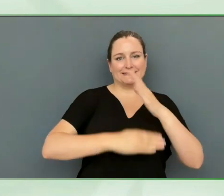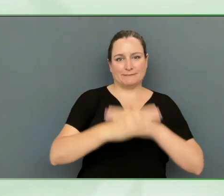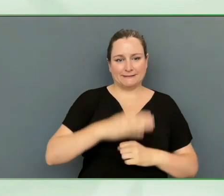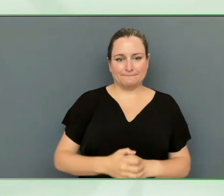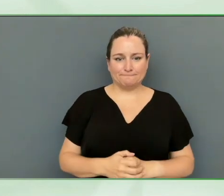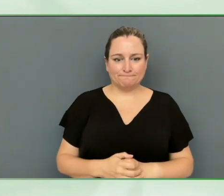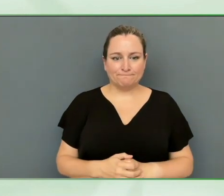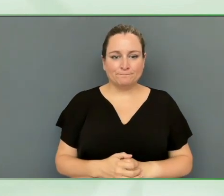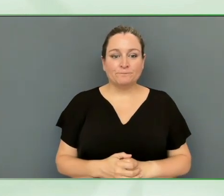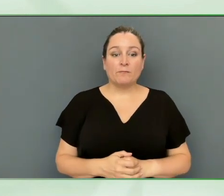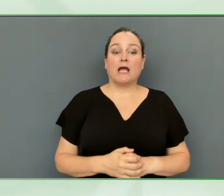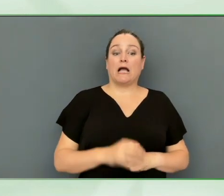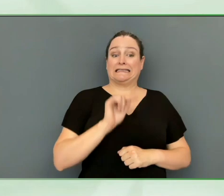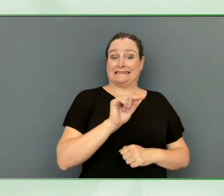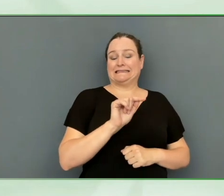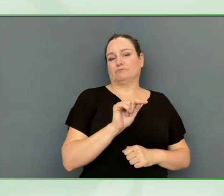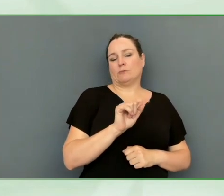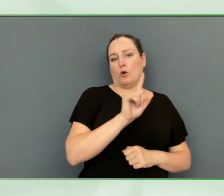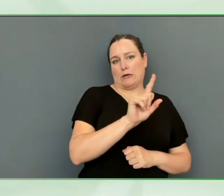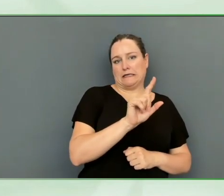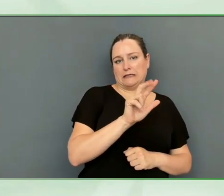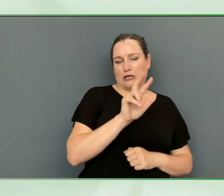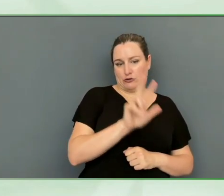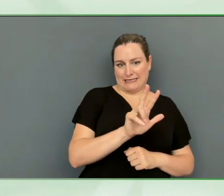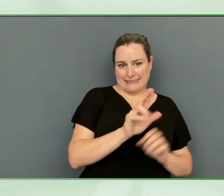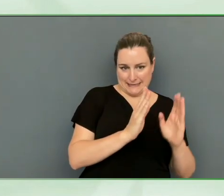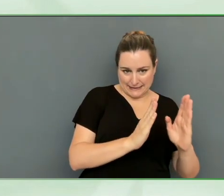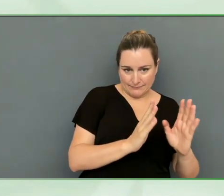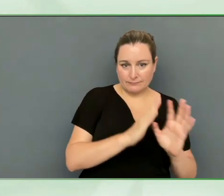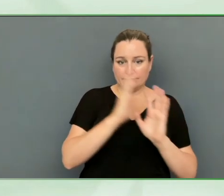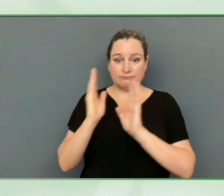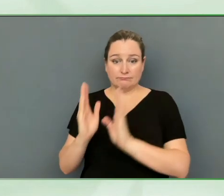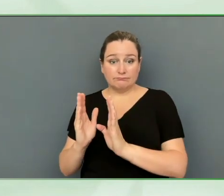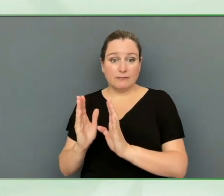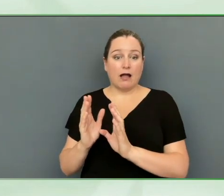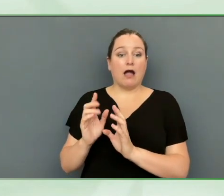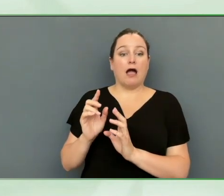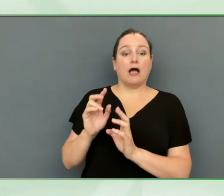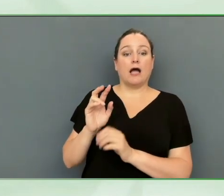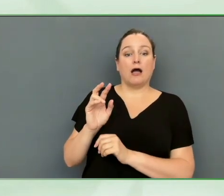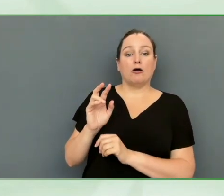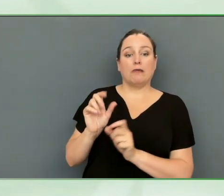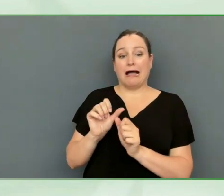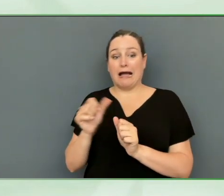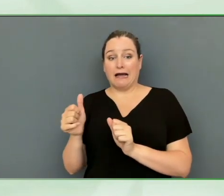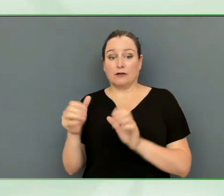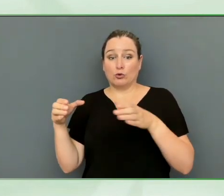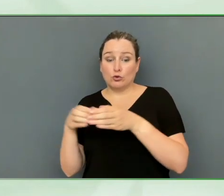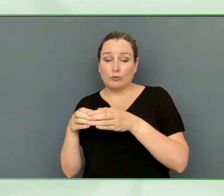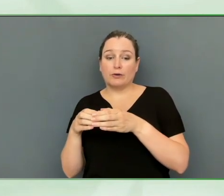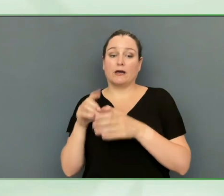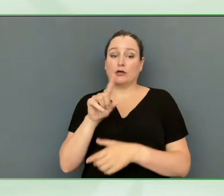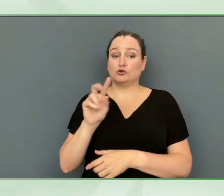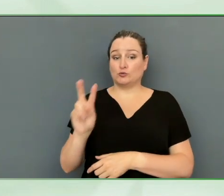senior executives or high-ranking political members from 12 of the larger federal departments in the federal government, such